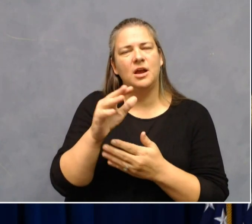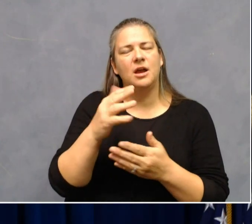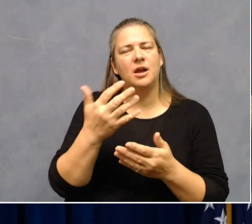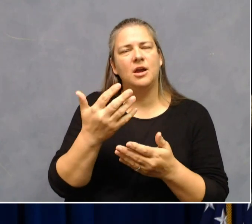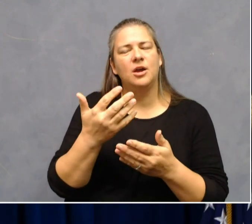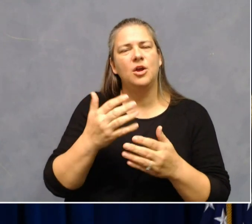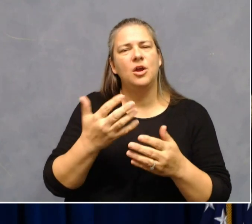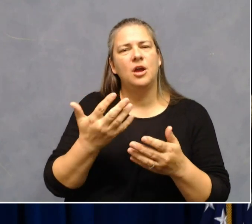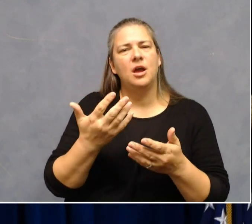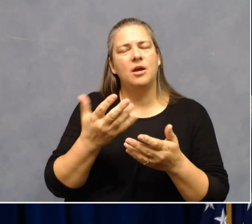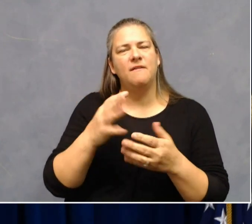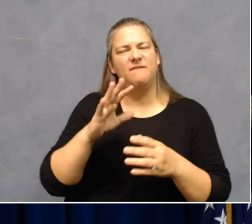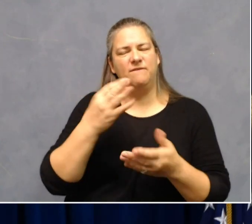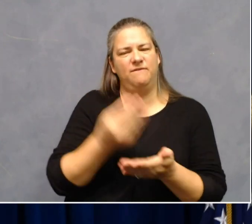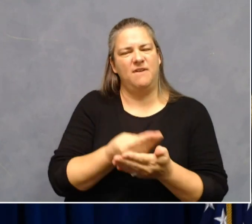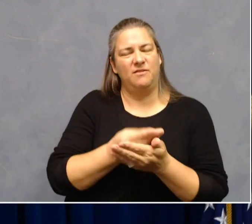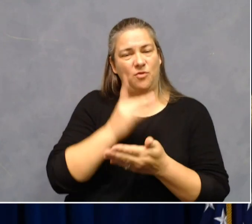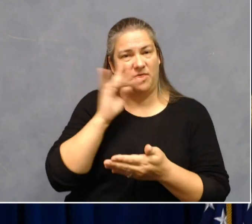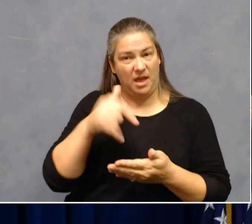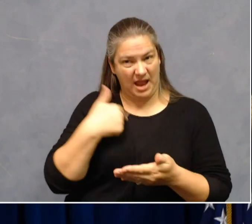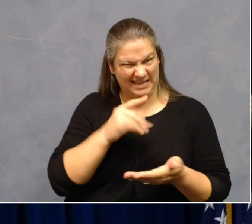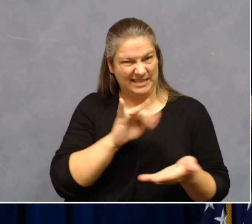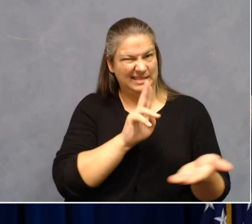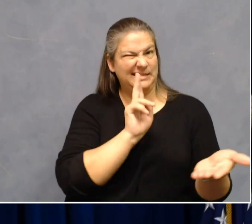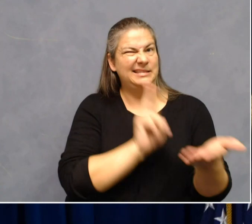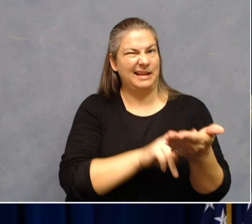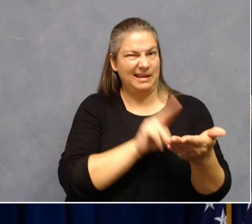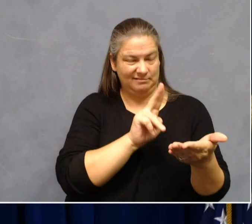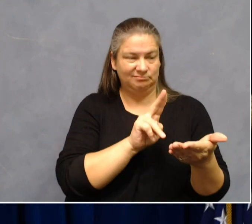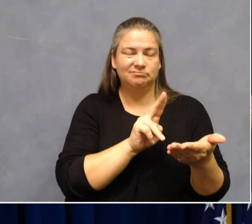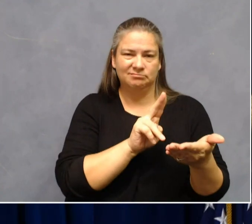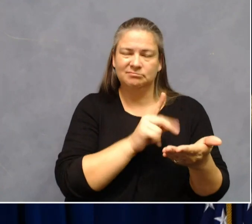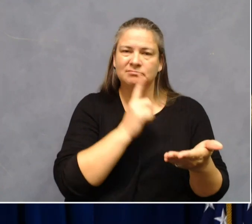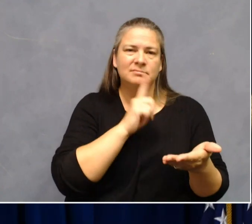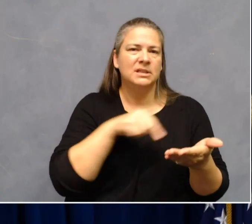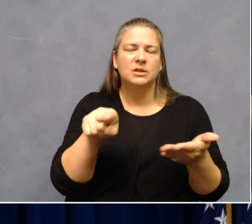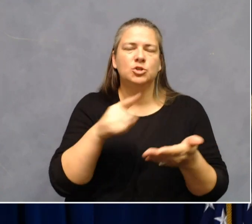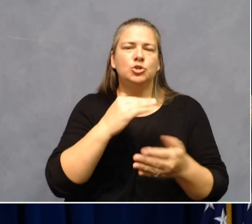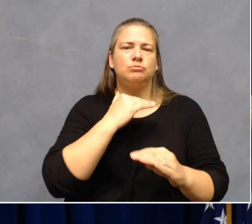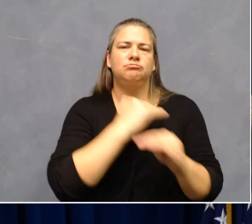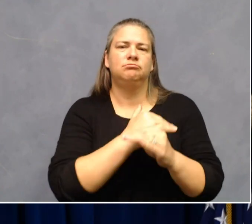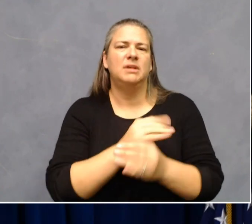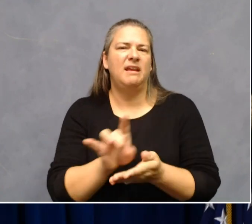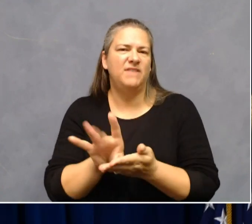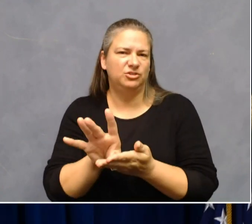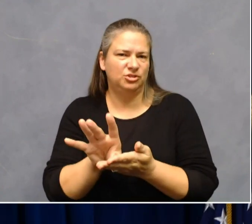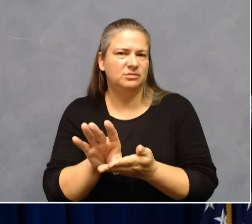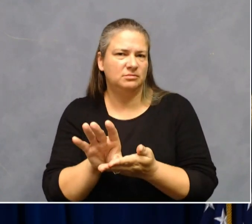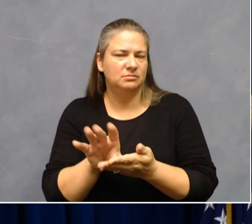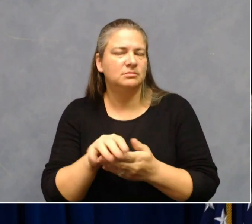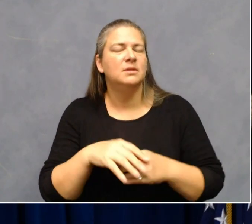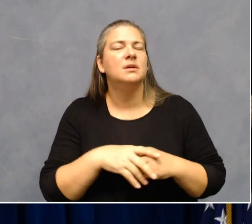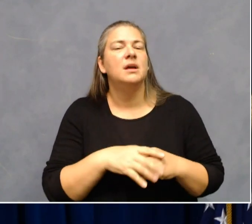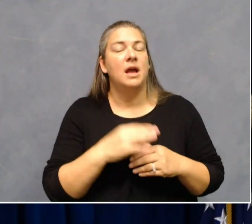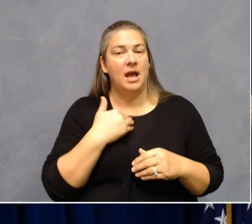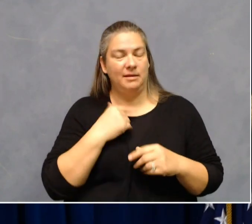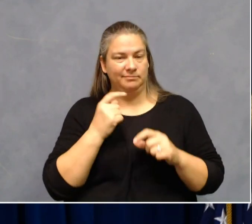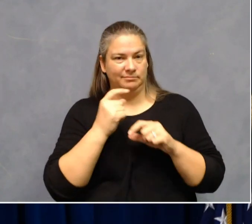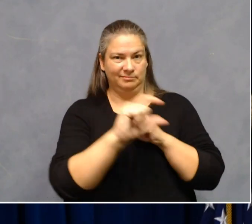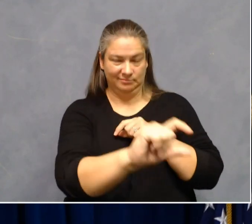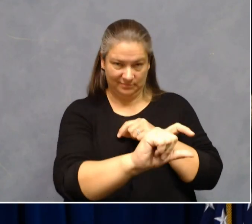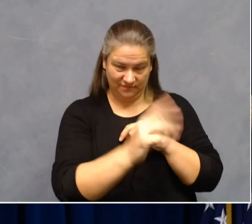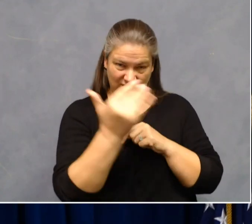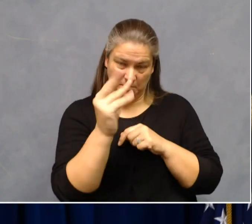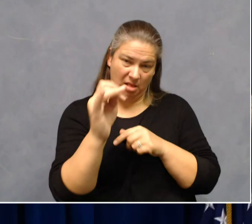the issue of evictions during the coronavirus crisis. At the time, I directed $15 million in federal CARES Act dollars to support